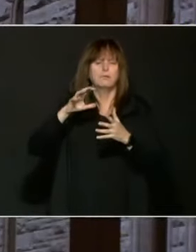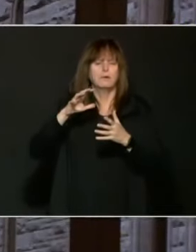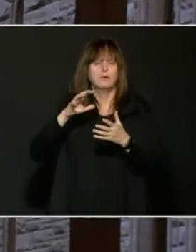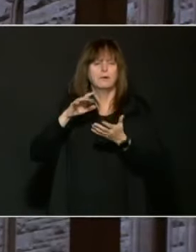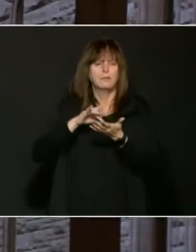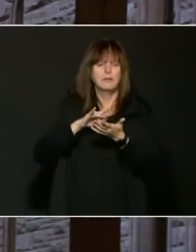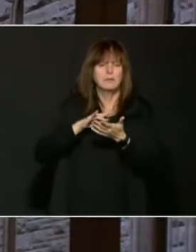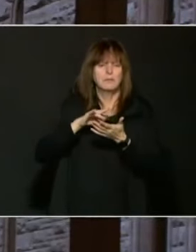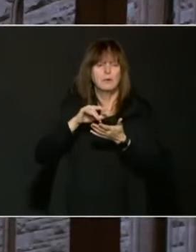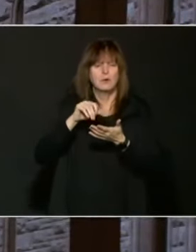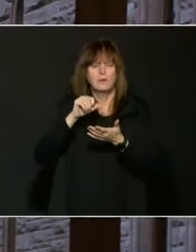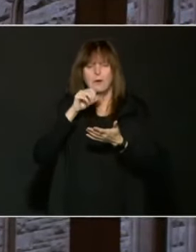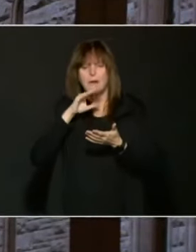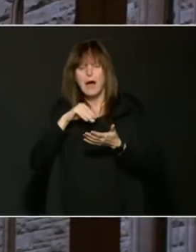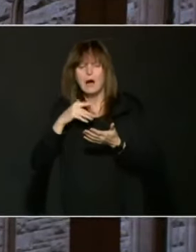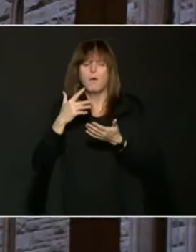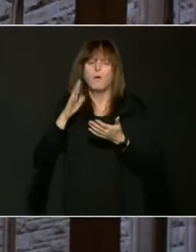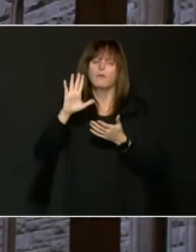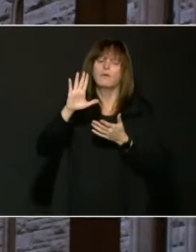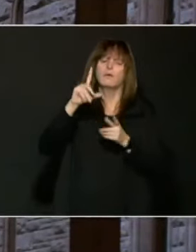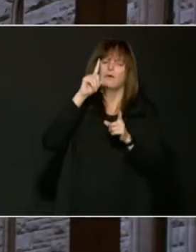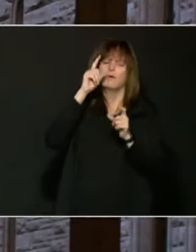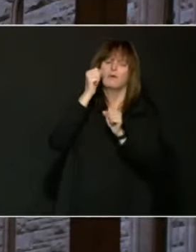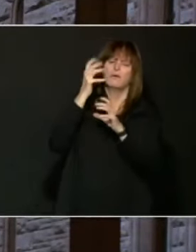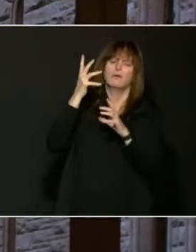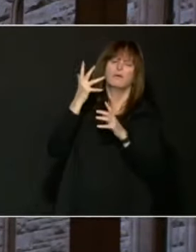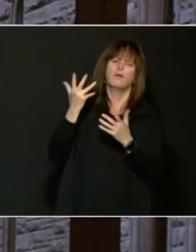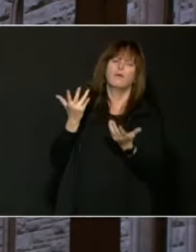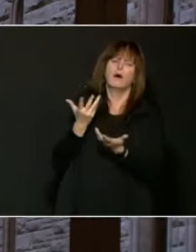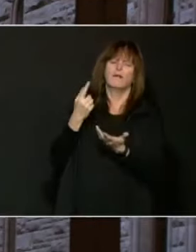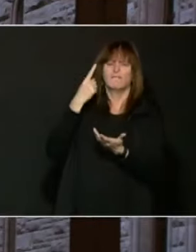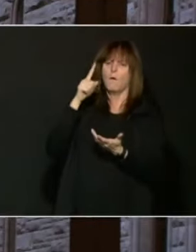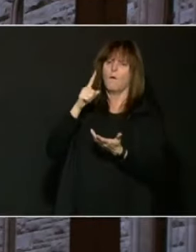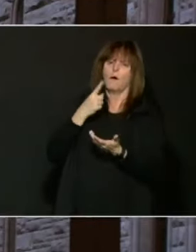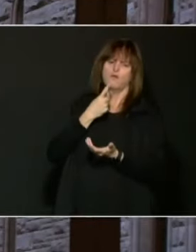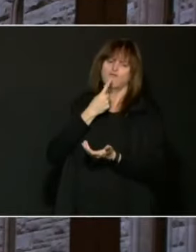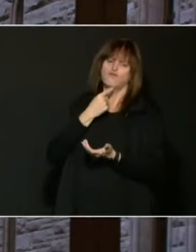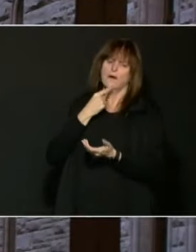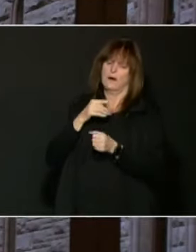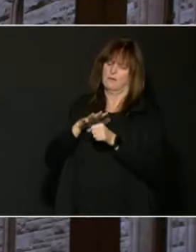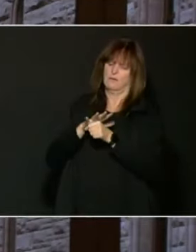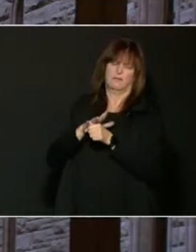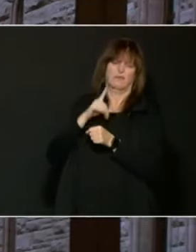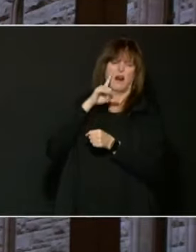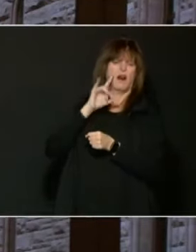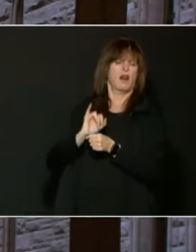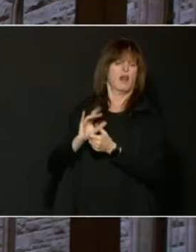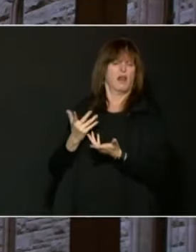I'll start, and probably Dr. Brown has something to add because you're trying to ask it how it compares to the modeling data.